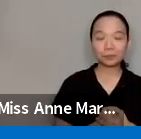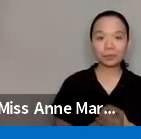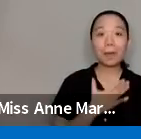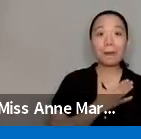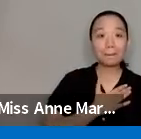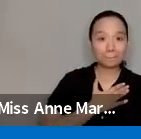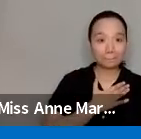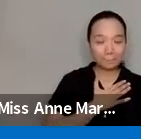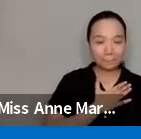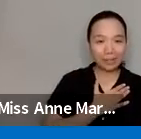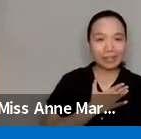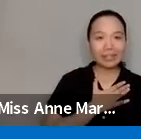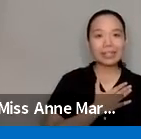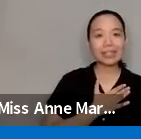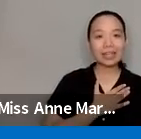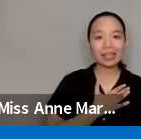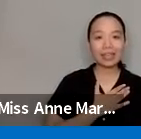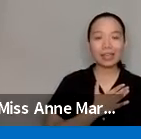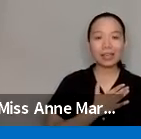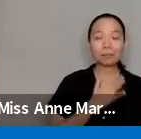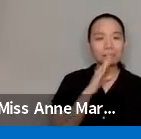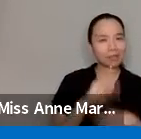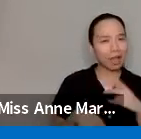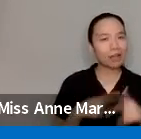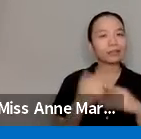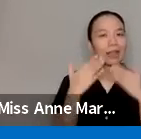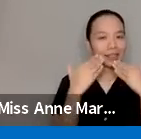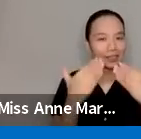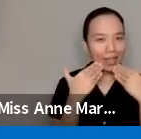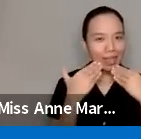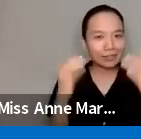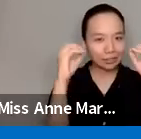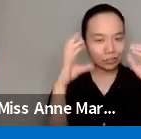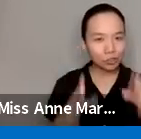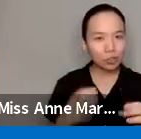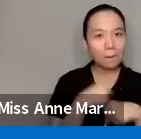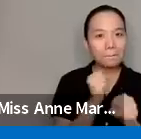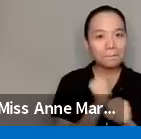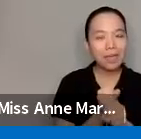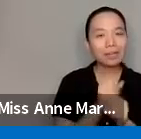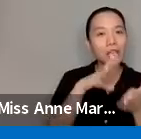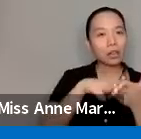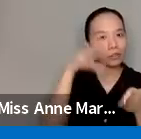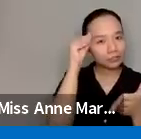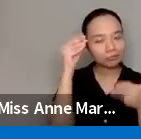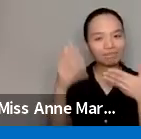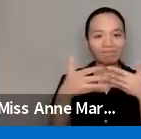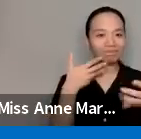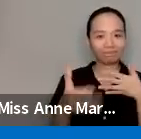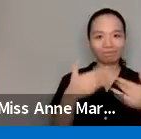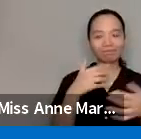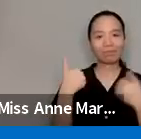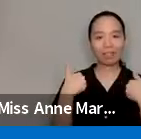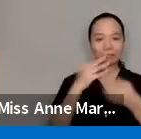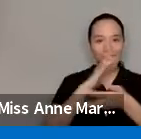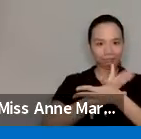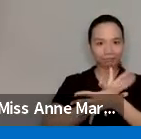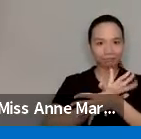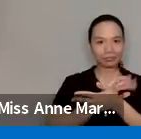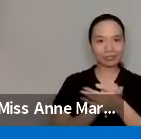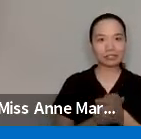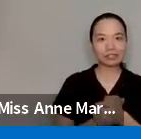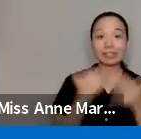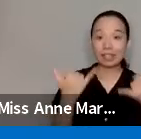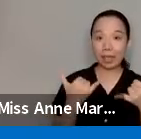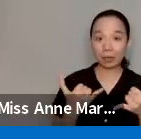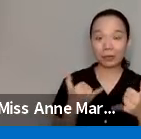please take time to thank your teachers for going the extra mile to make learn amidst the pandemic. I would like to